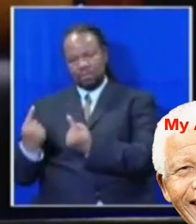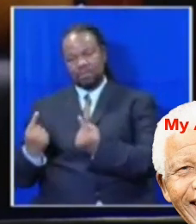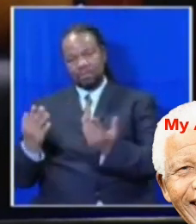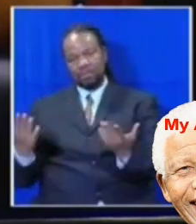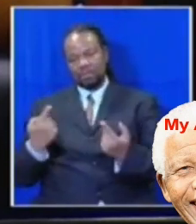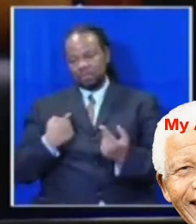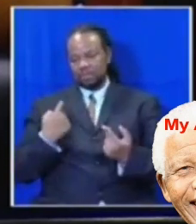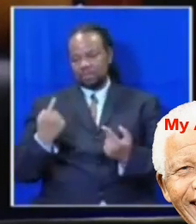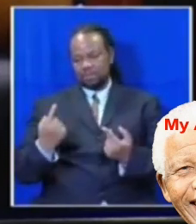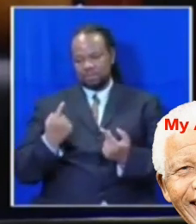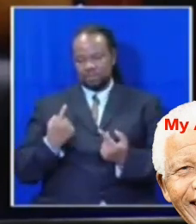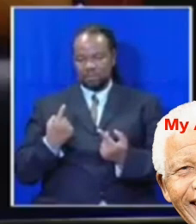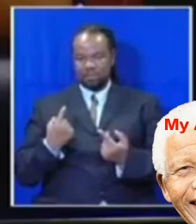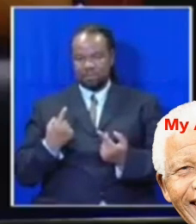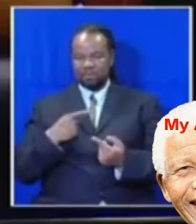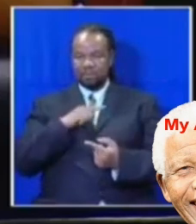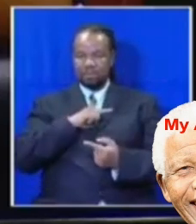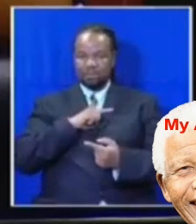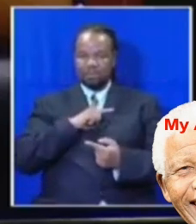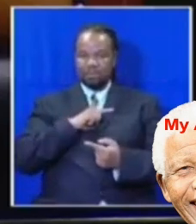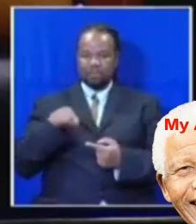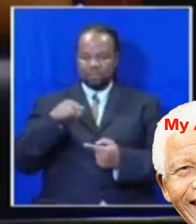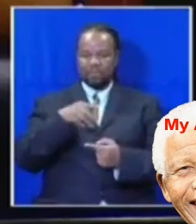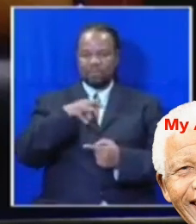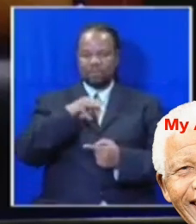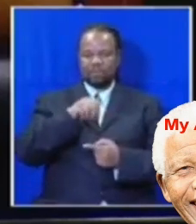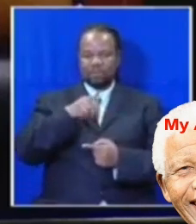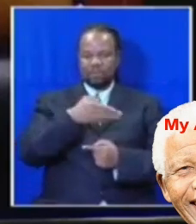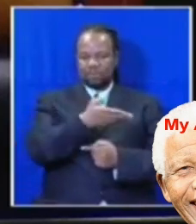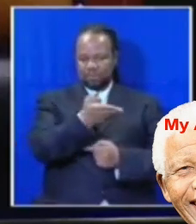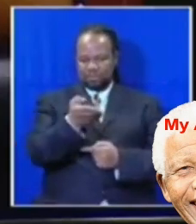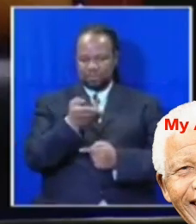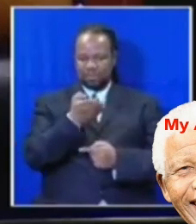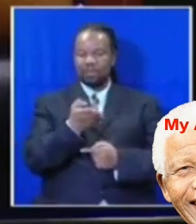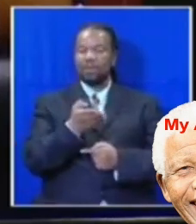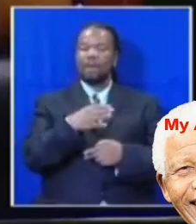as members of this House. Continue, Honorable Mthembu.